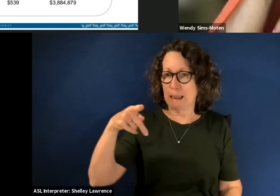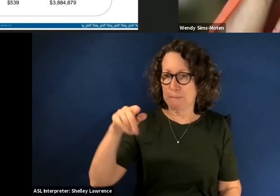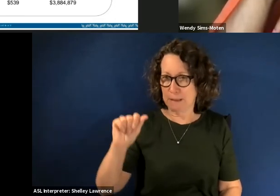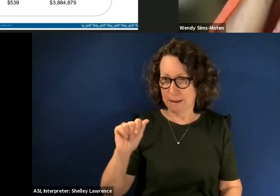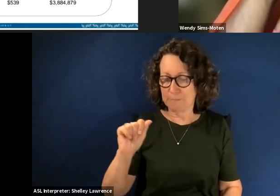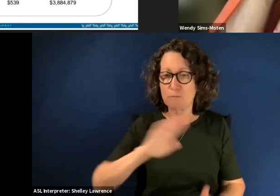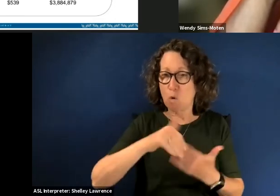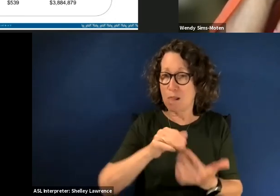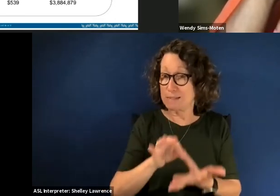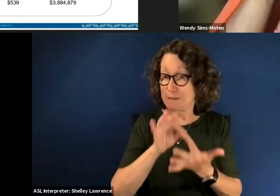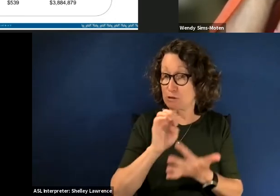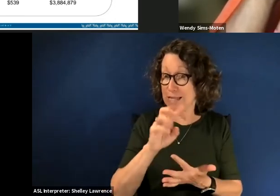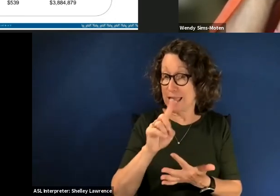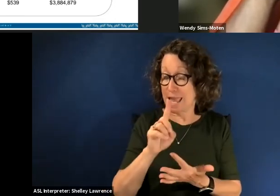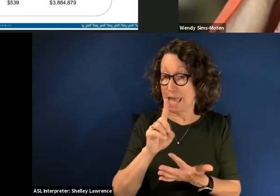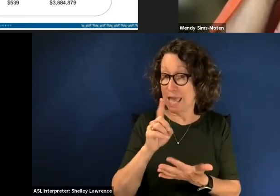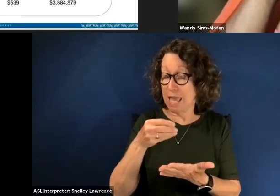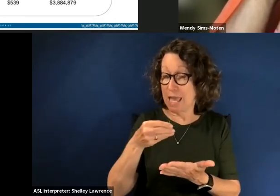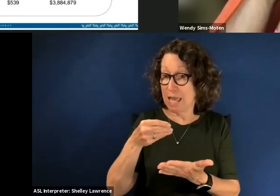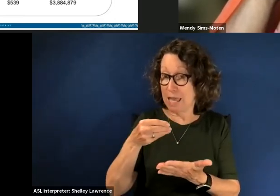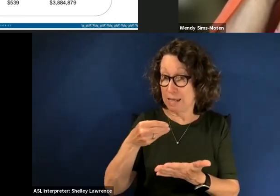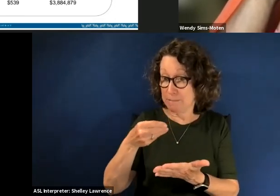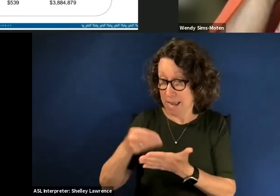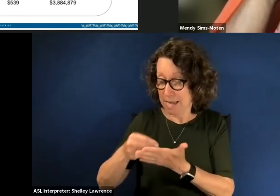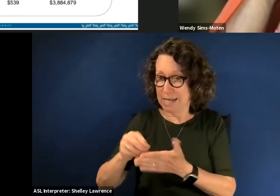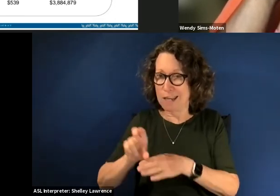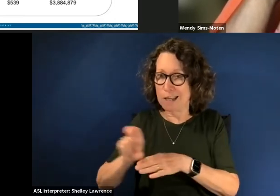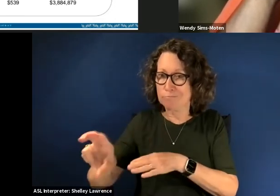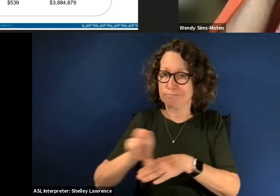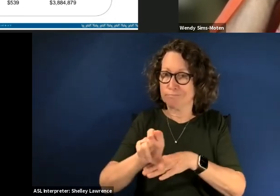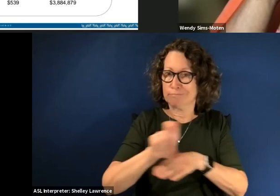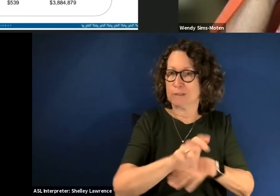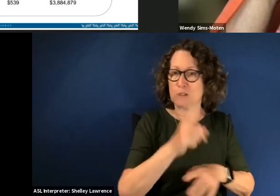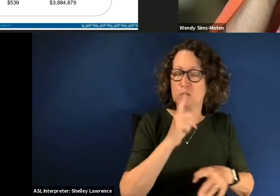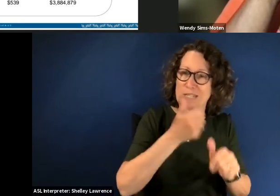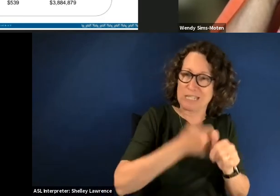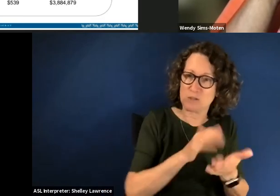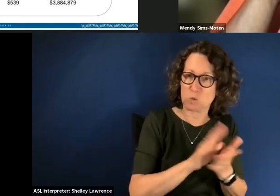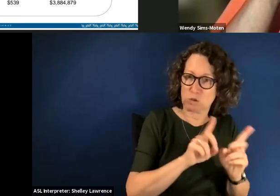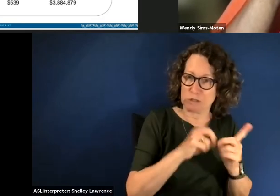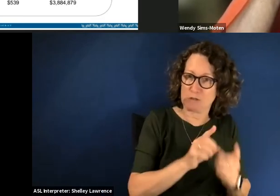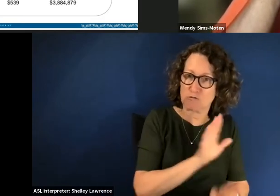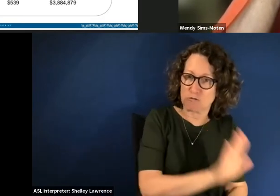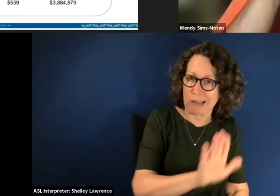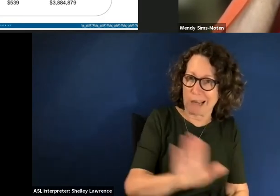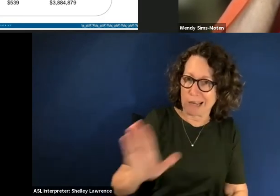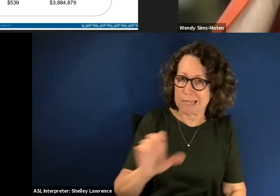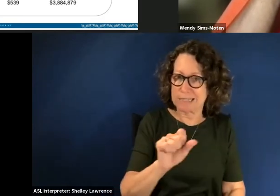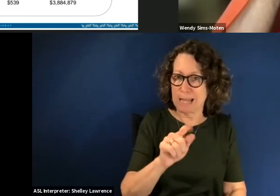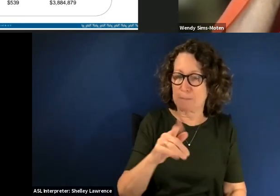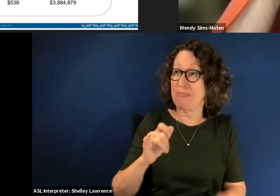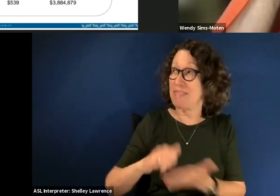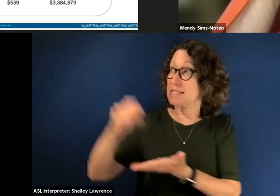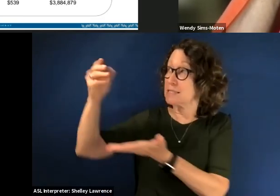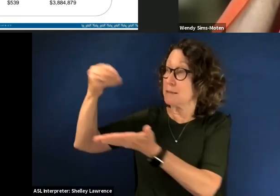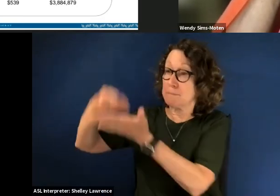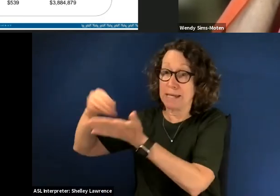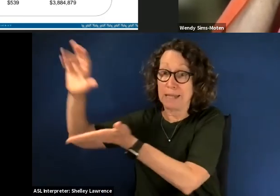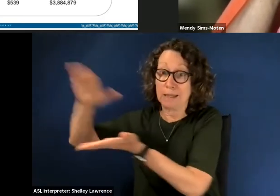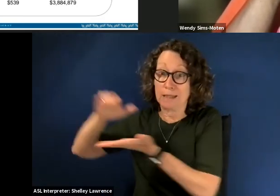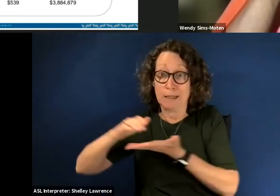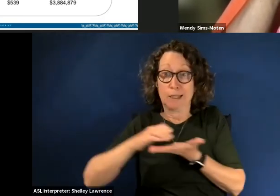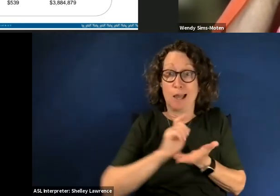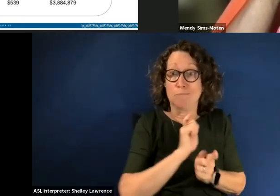of the special ed funding goes to the SELPAs for each of the school districts. And that's how it's allocated out.